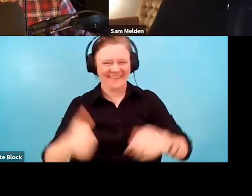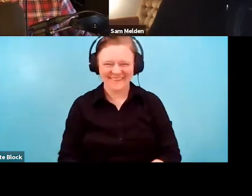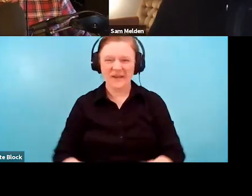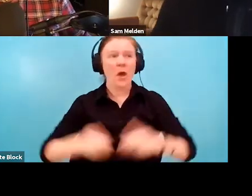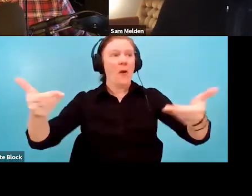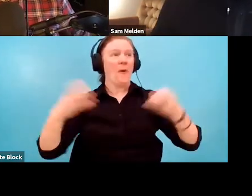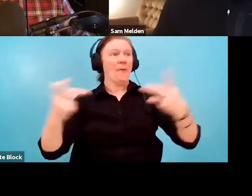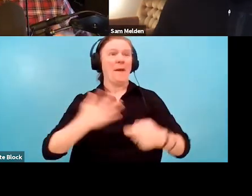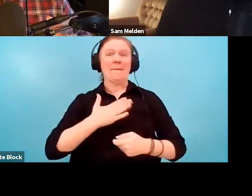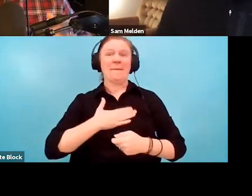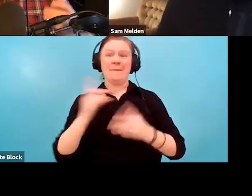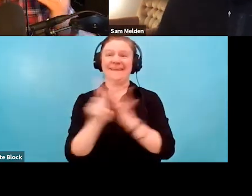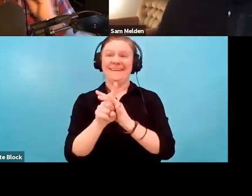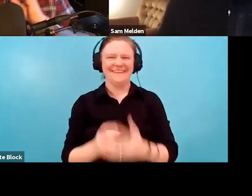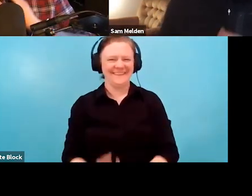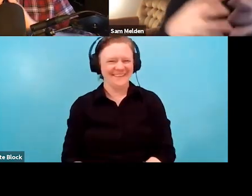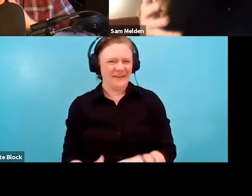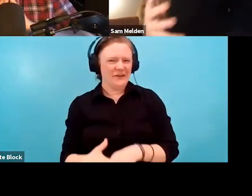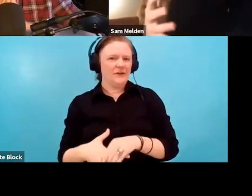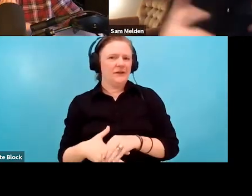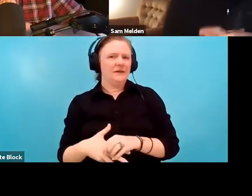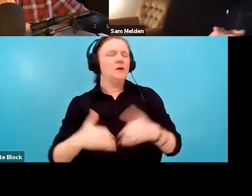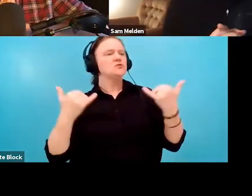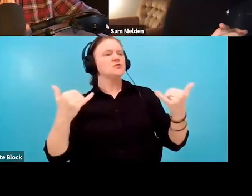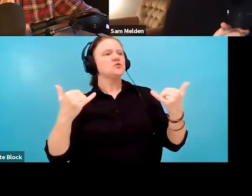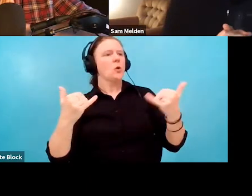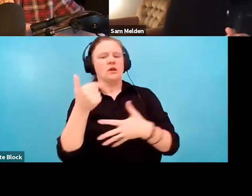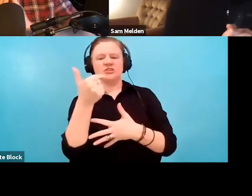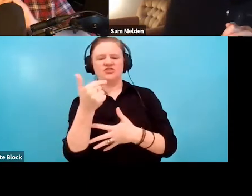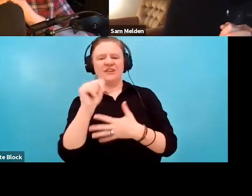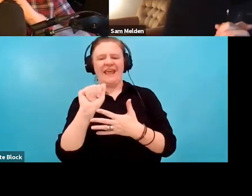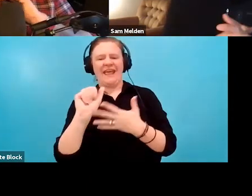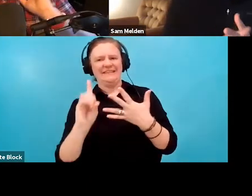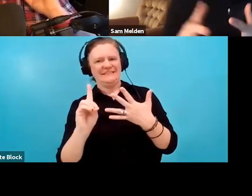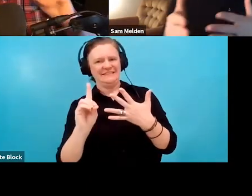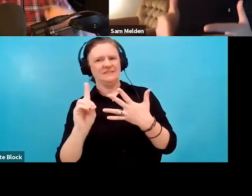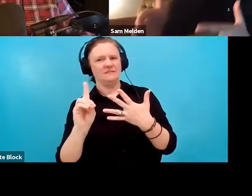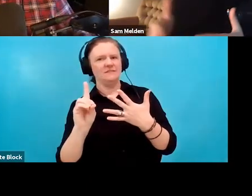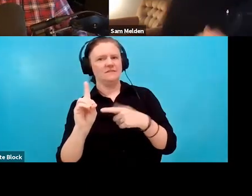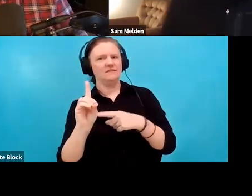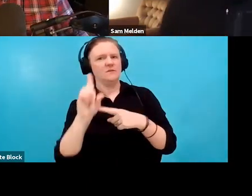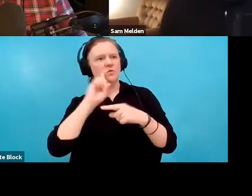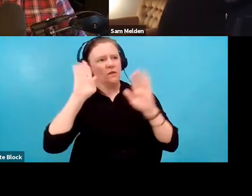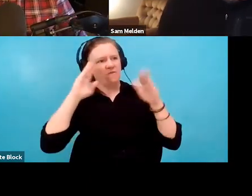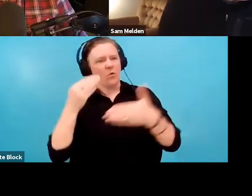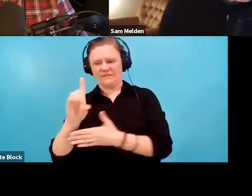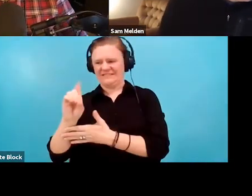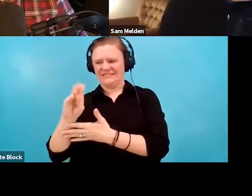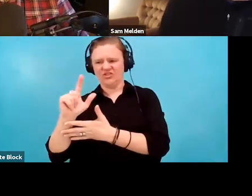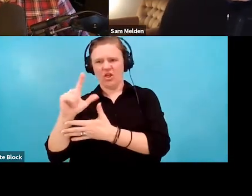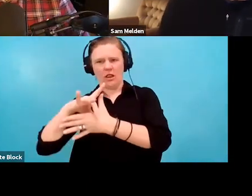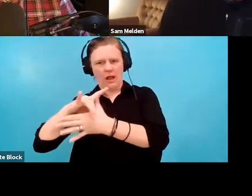Welcome back. I'm glad she's here. But on this Global Accessibility Awareness Day, which is aimed at digital content, I have a question